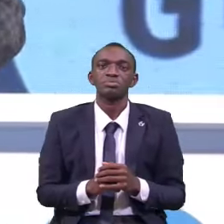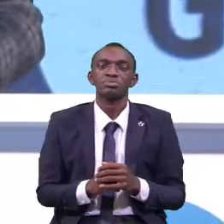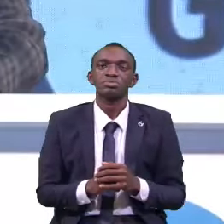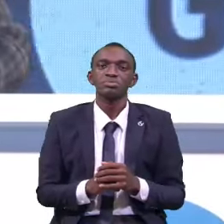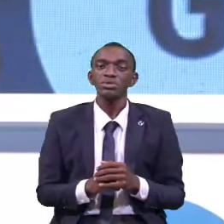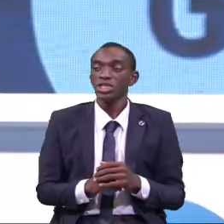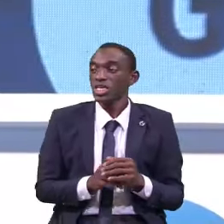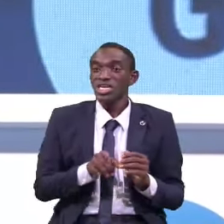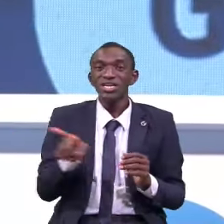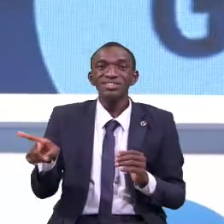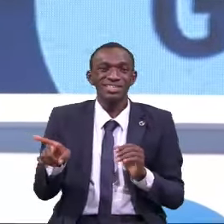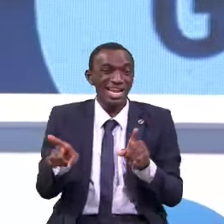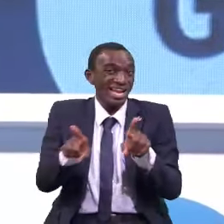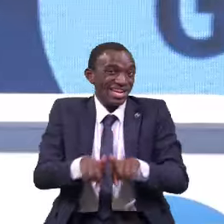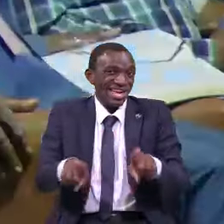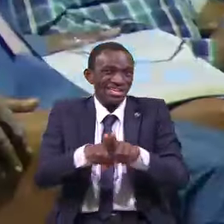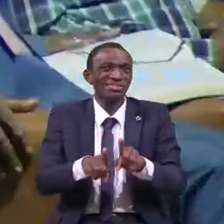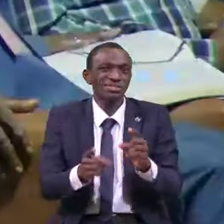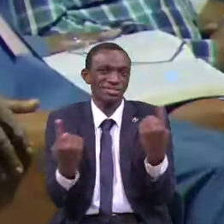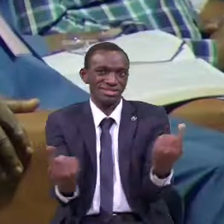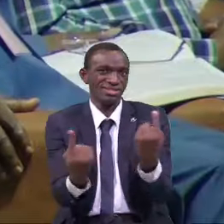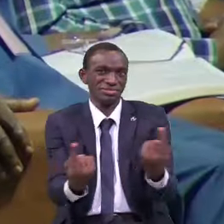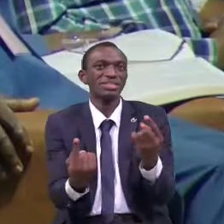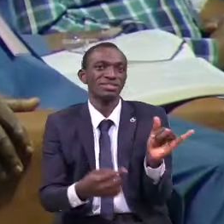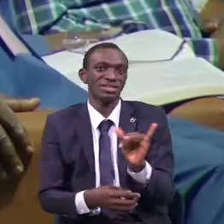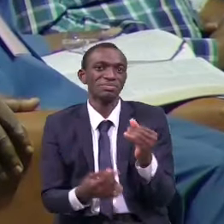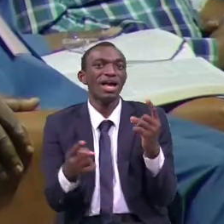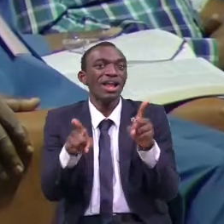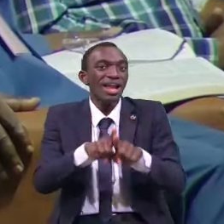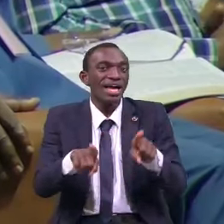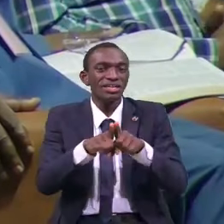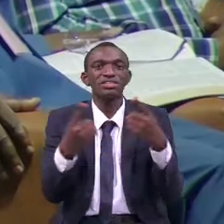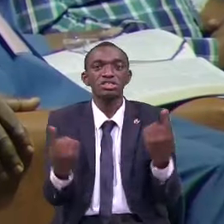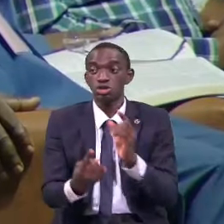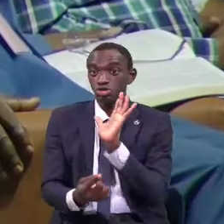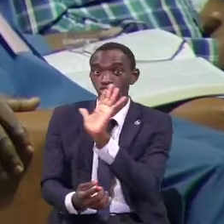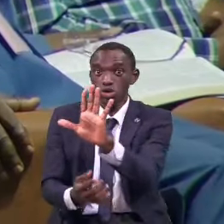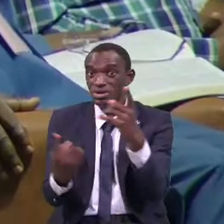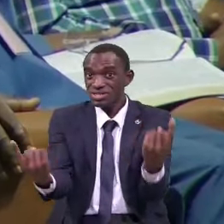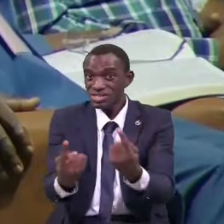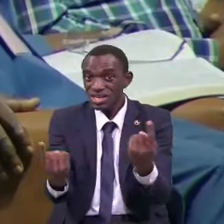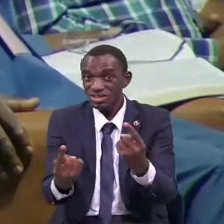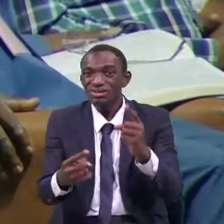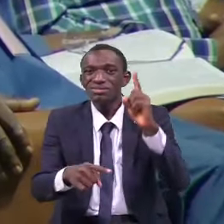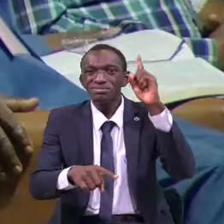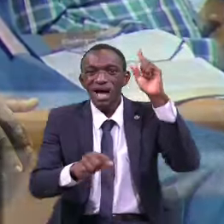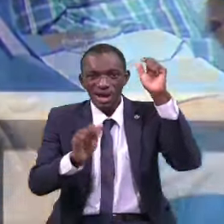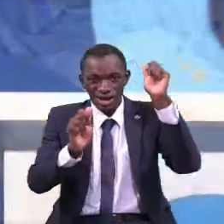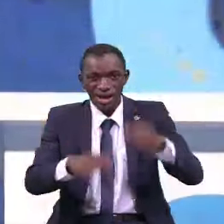It's like sin. It's like your sin. Your sin is